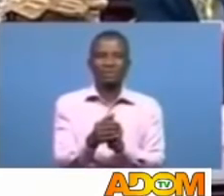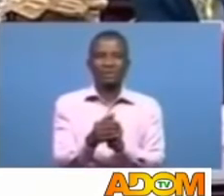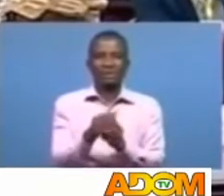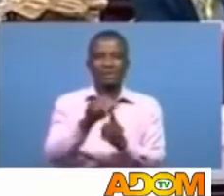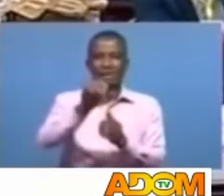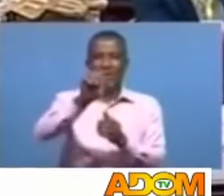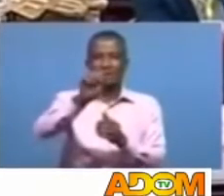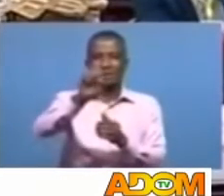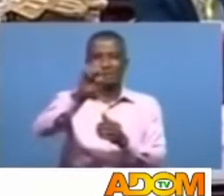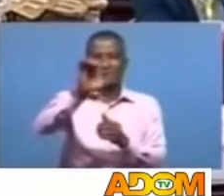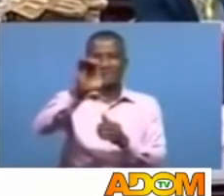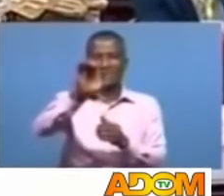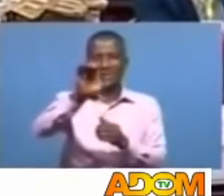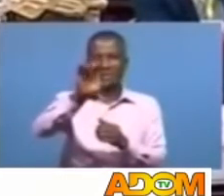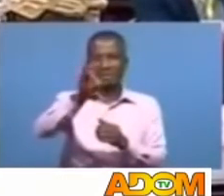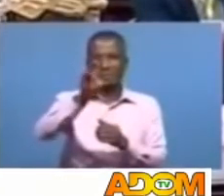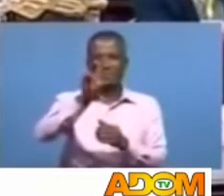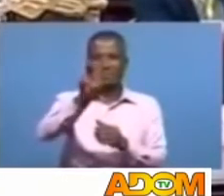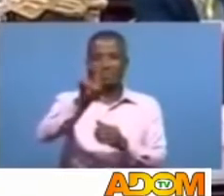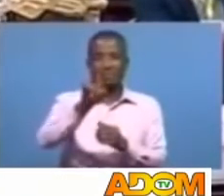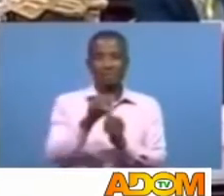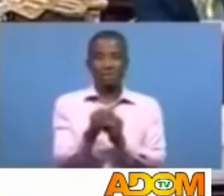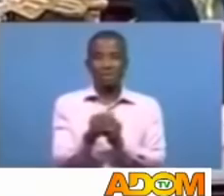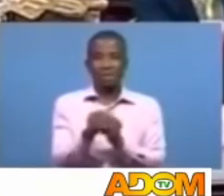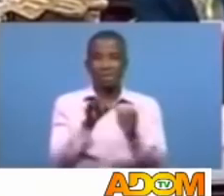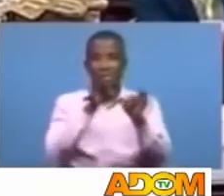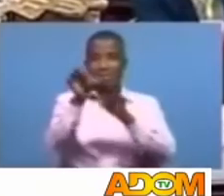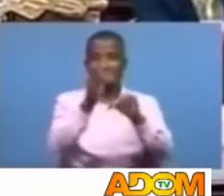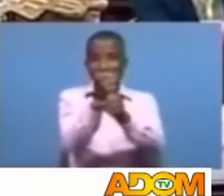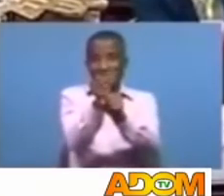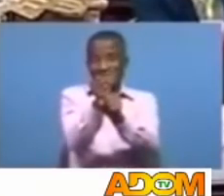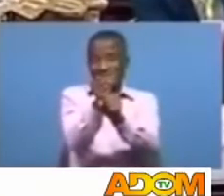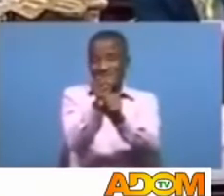Section 72, subject to the discretion of the court